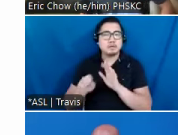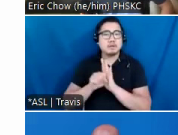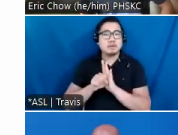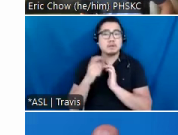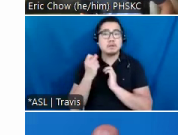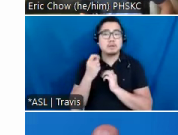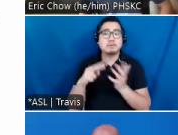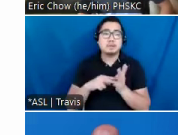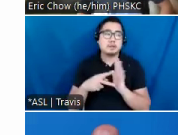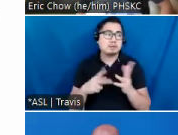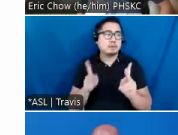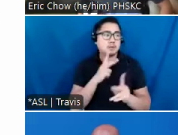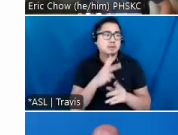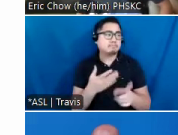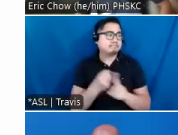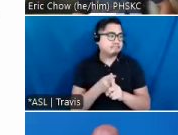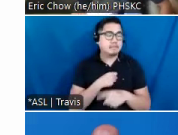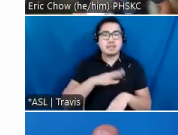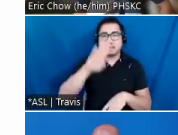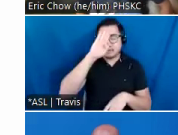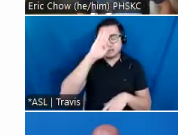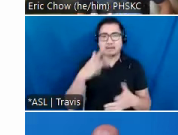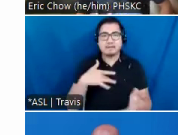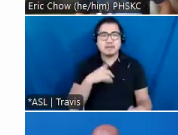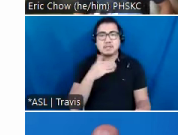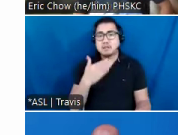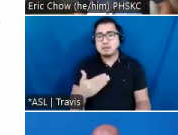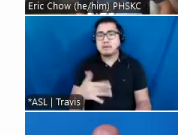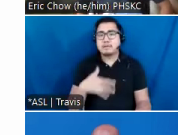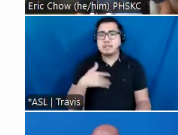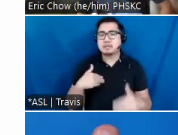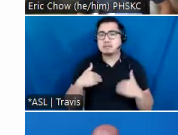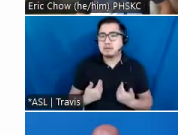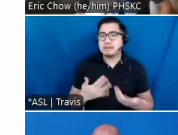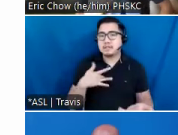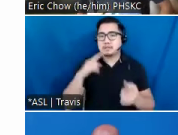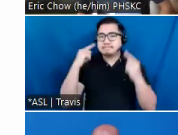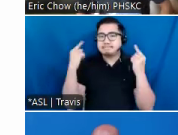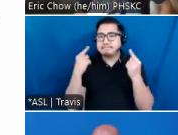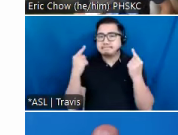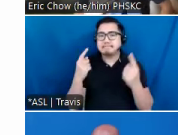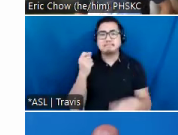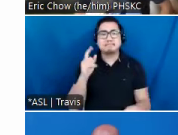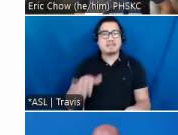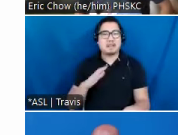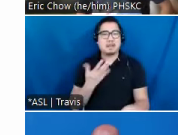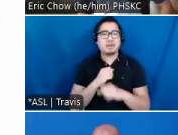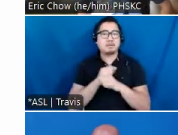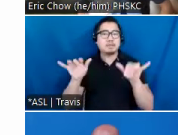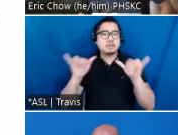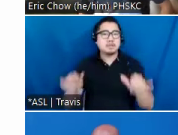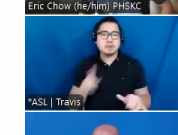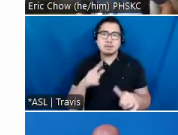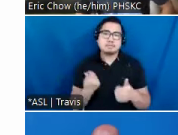develop fevers. We may feel unwell. We feel very tired. We have headaches. This is our immune system kind of revving up, trying